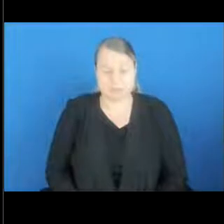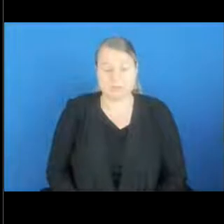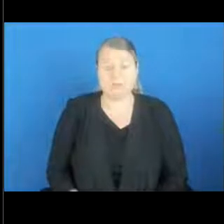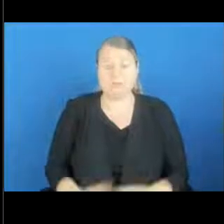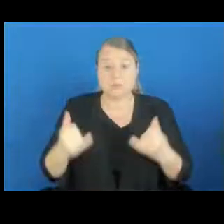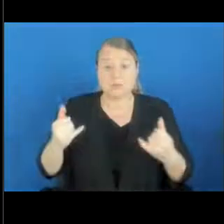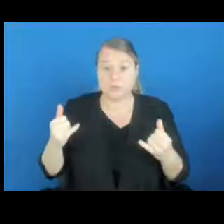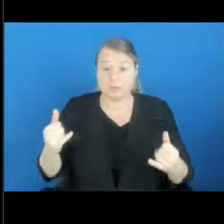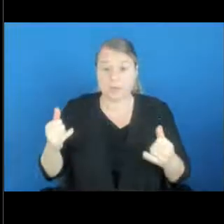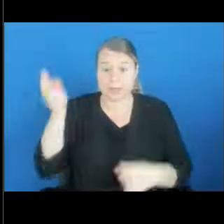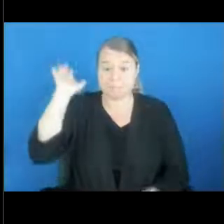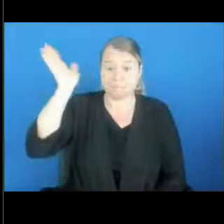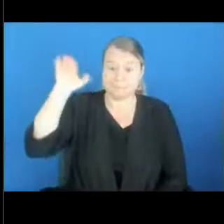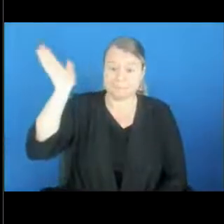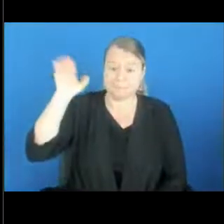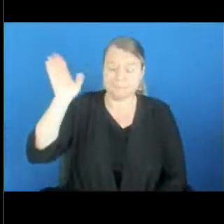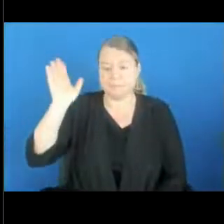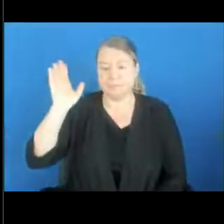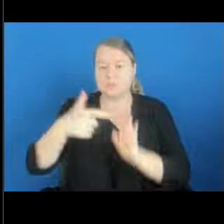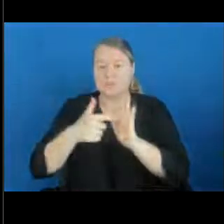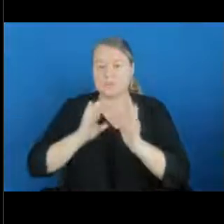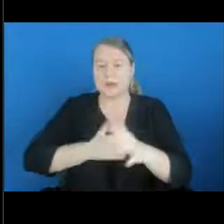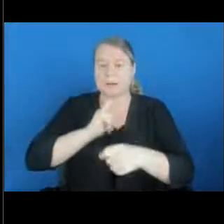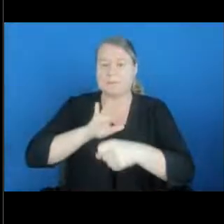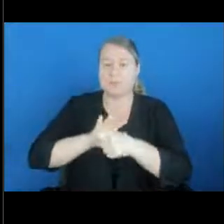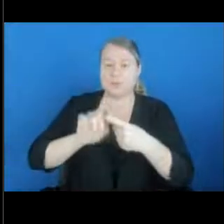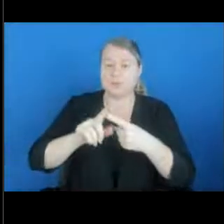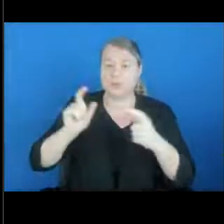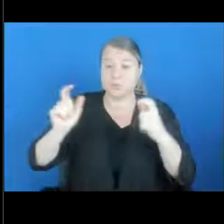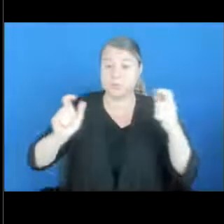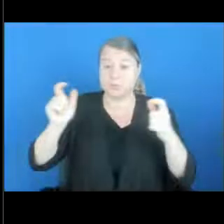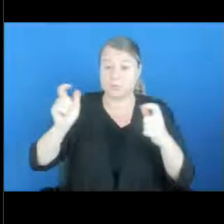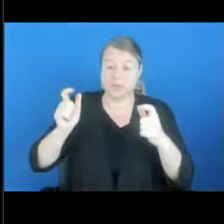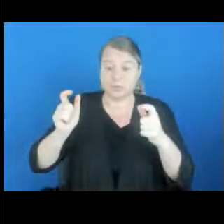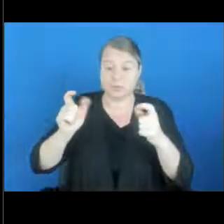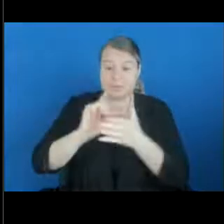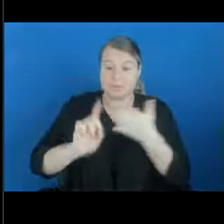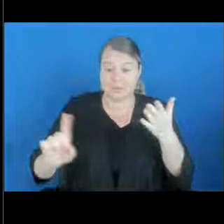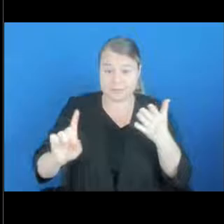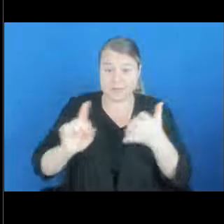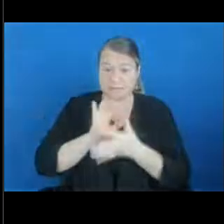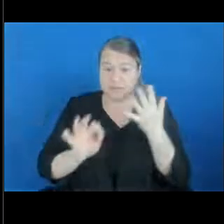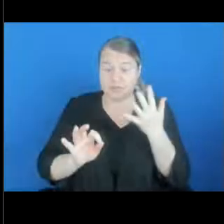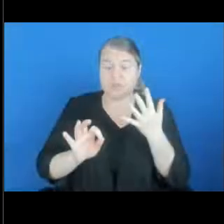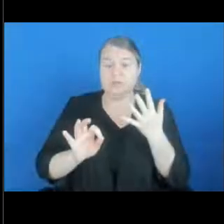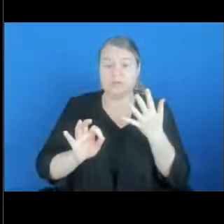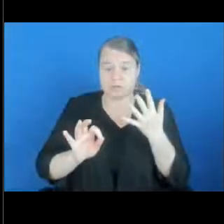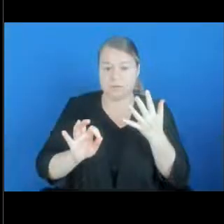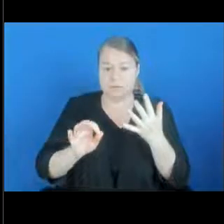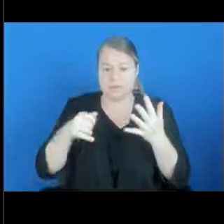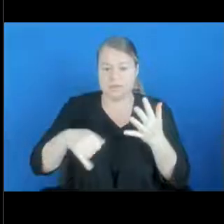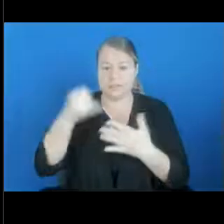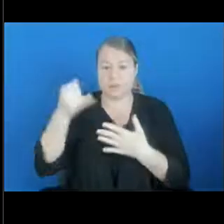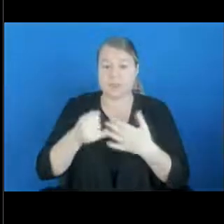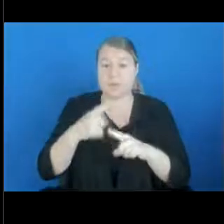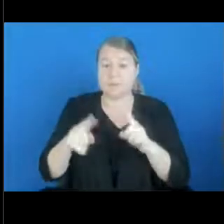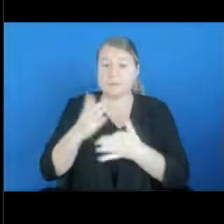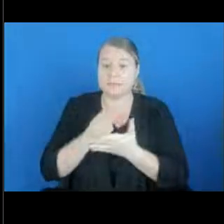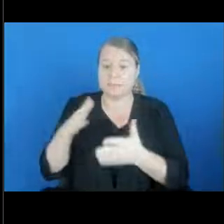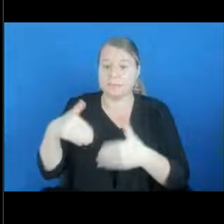VDOT's commitment to the major design features that are part of the project, along with the proposed changes to transit facilities